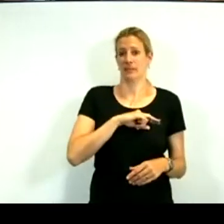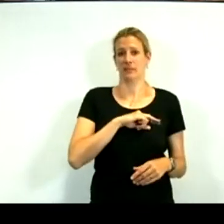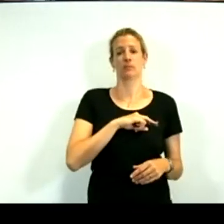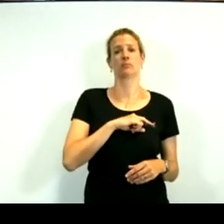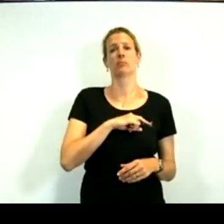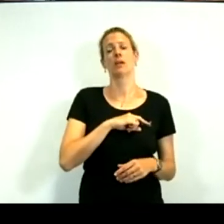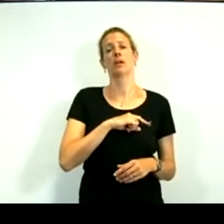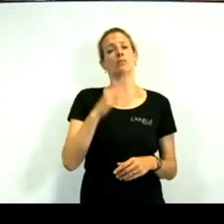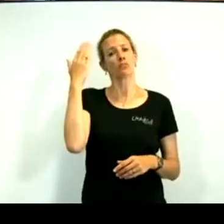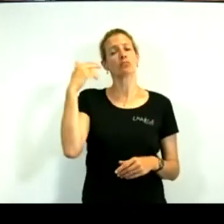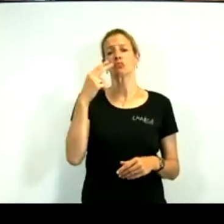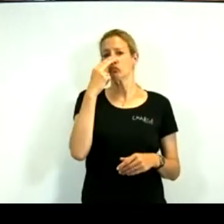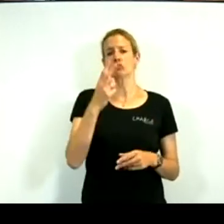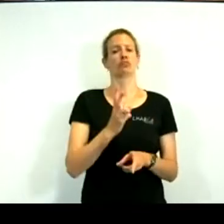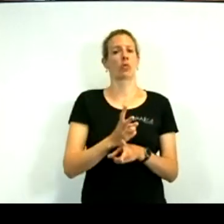my left eye